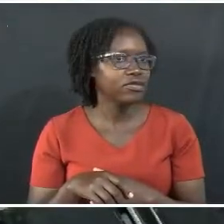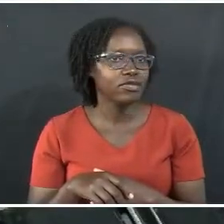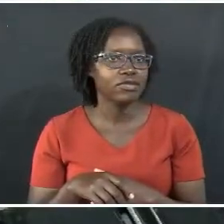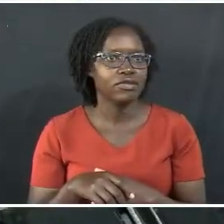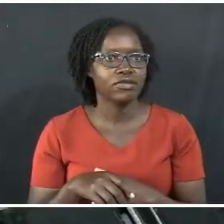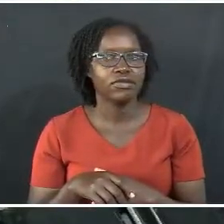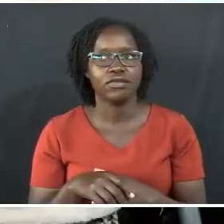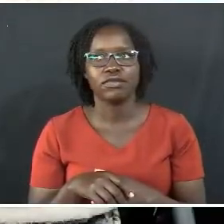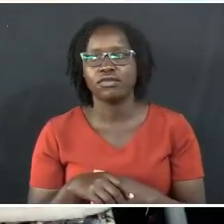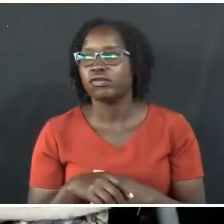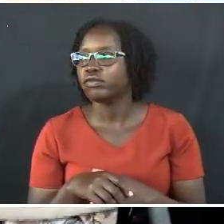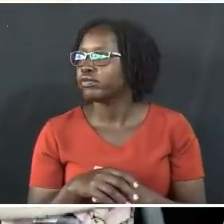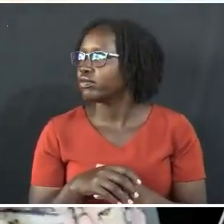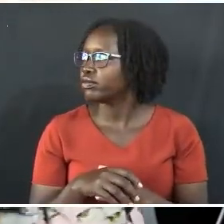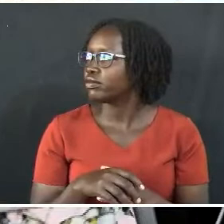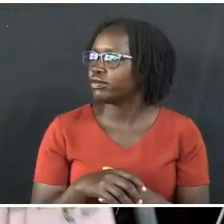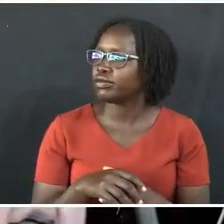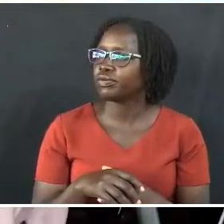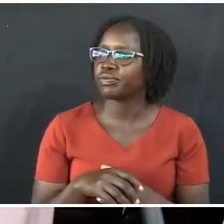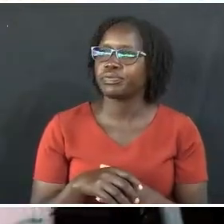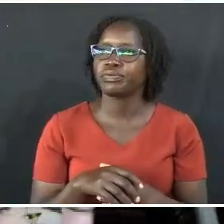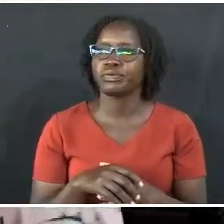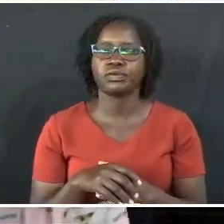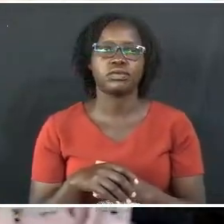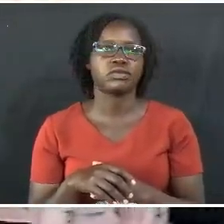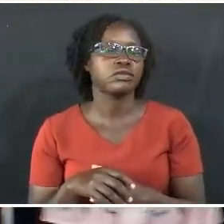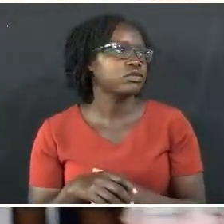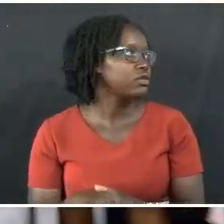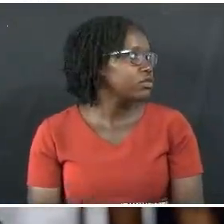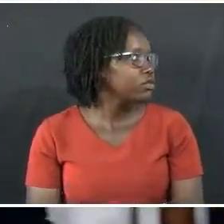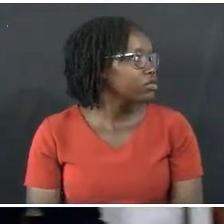as you wait, well done.